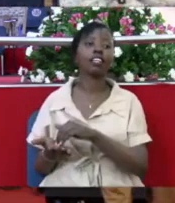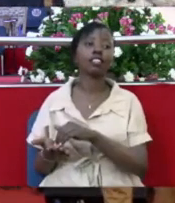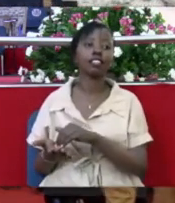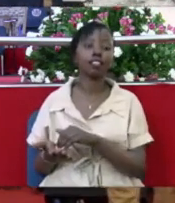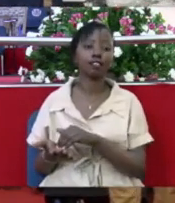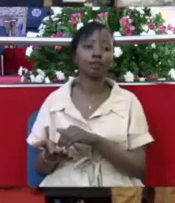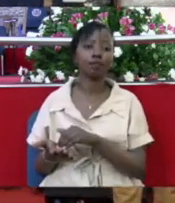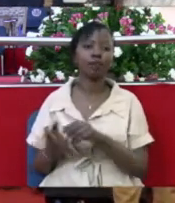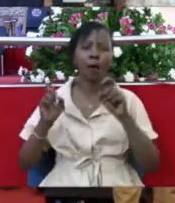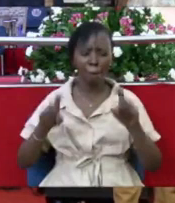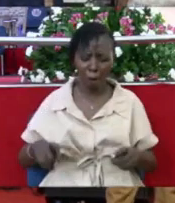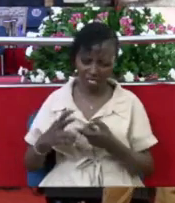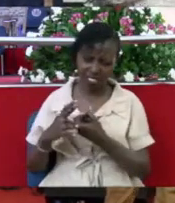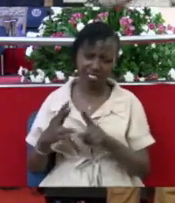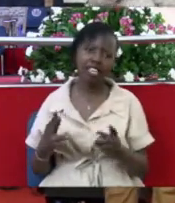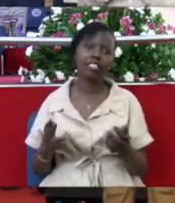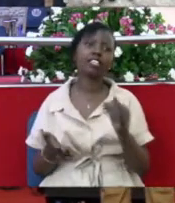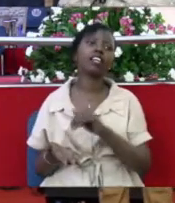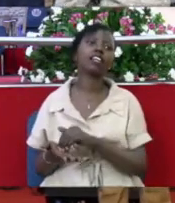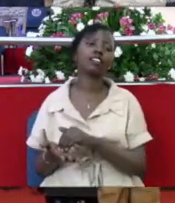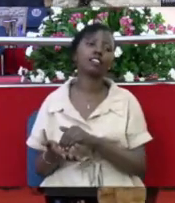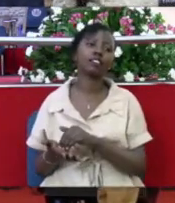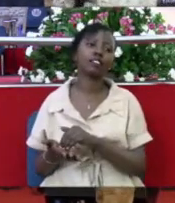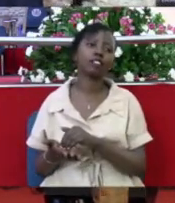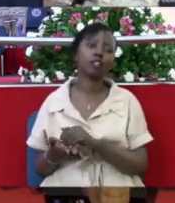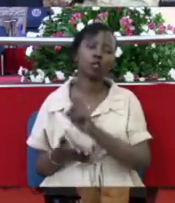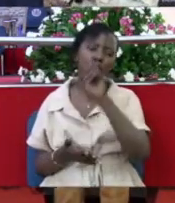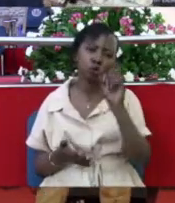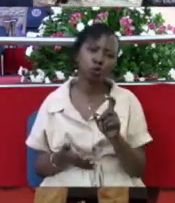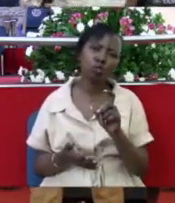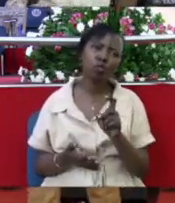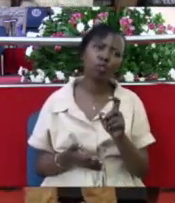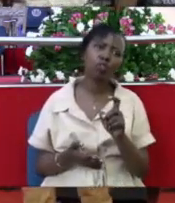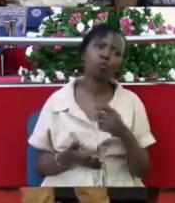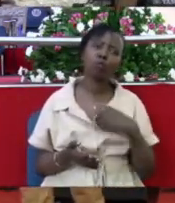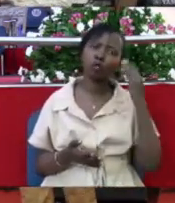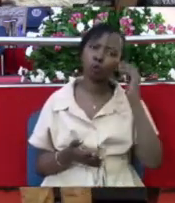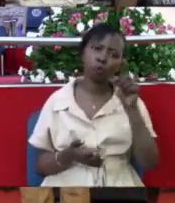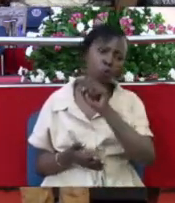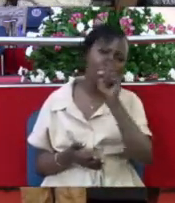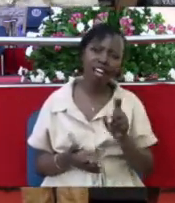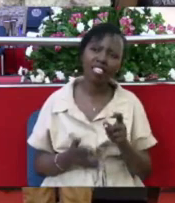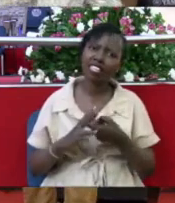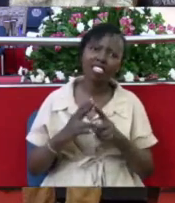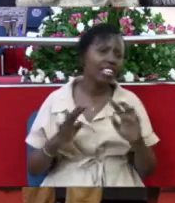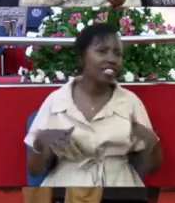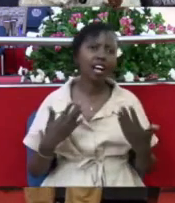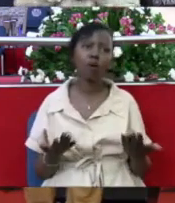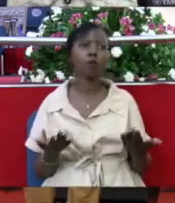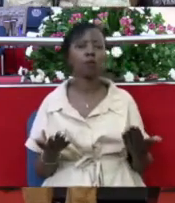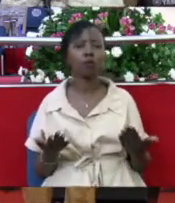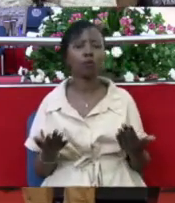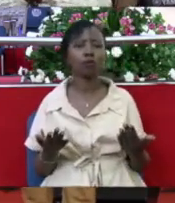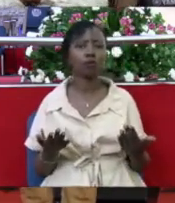to restart. Tunahitaji mwanzo mpya. The question I'm sure you're asking. Nauliza swali. How do we restart? Sasa tutaanza vipi?